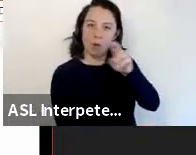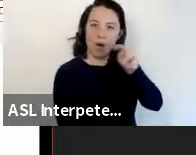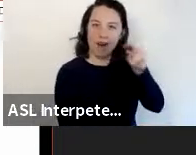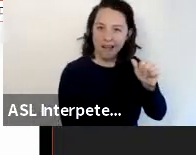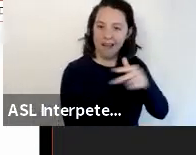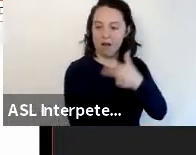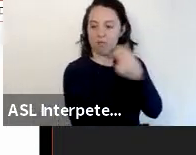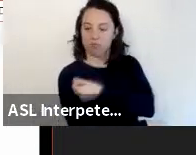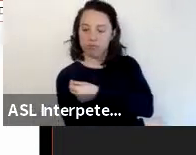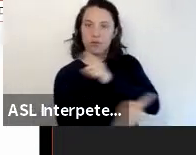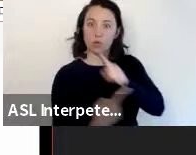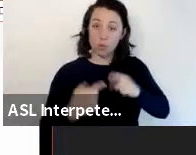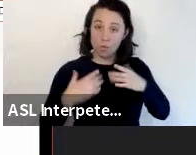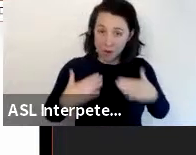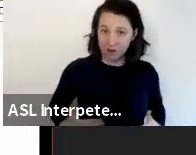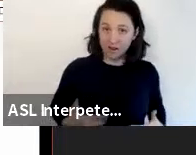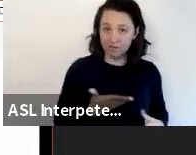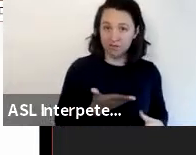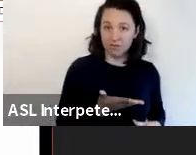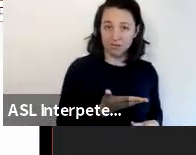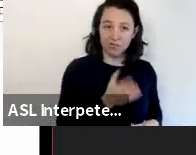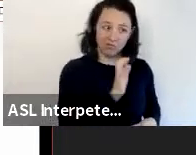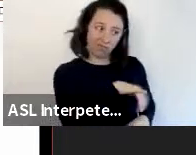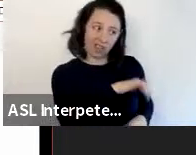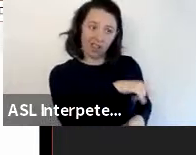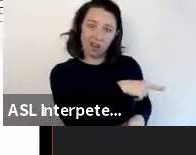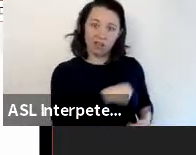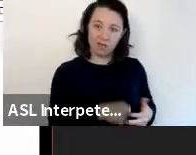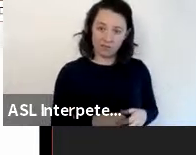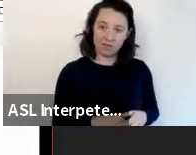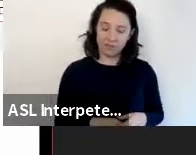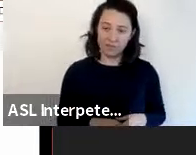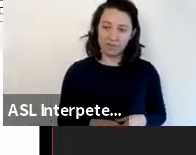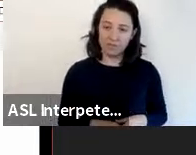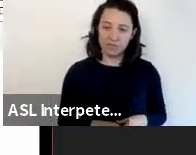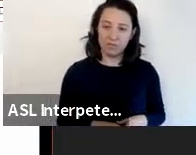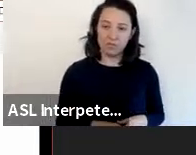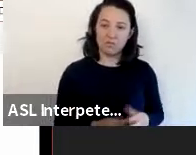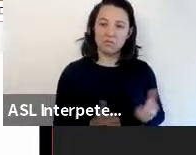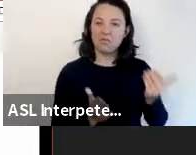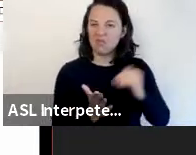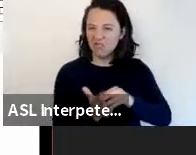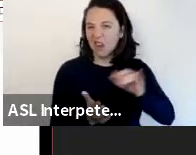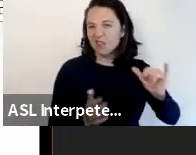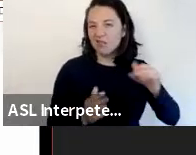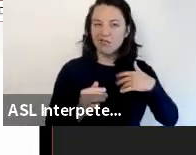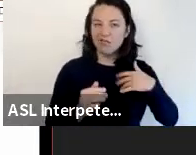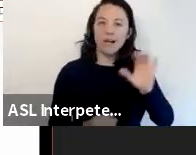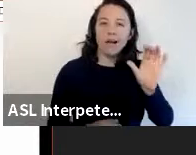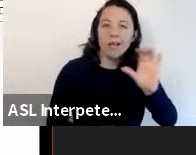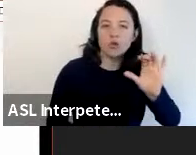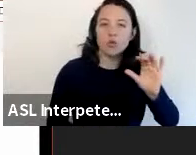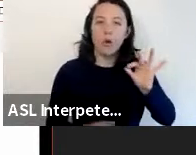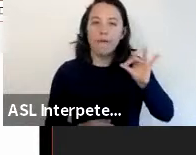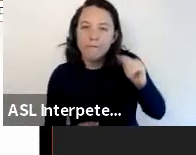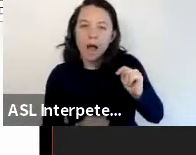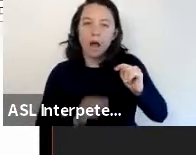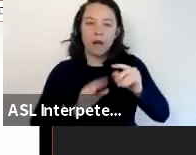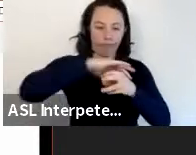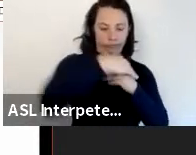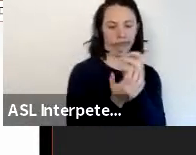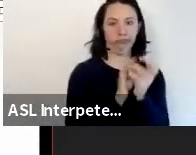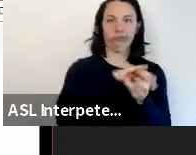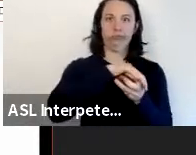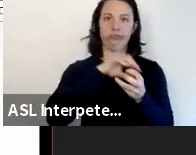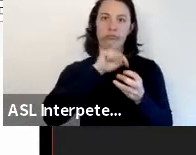the mRNA vaccines, it was the cholesterol envelope. in the Johnson & Johnson